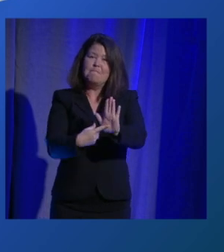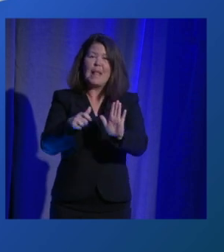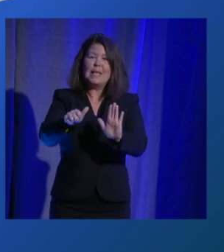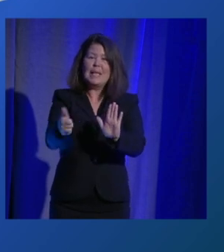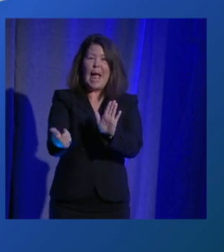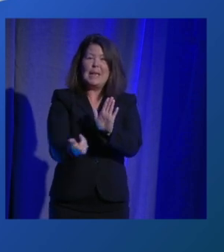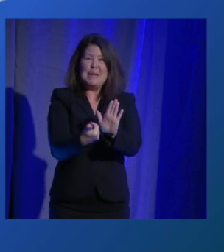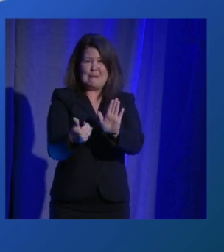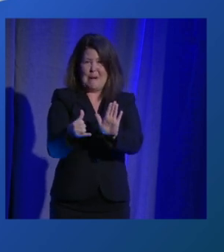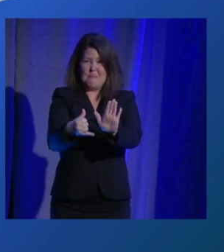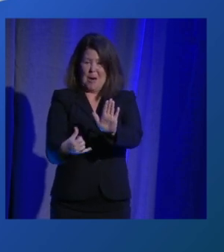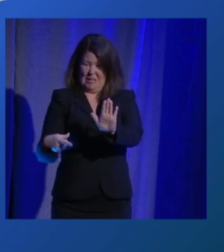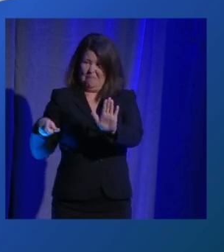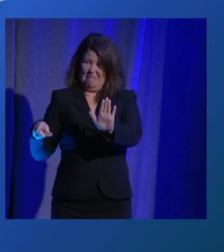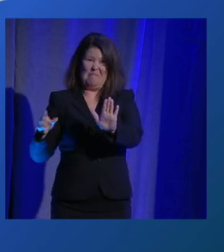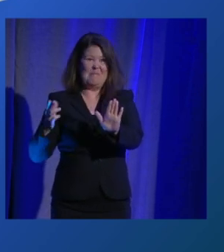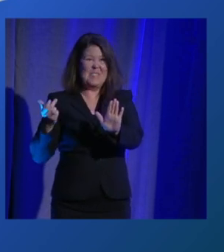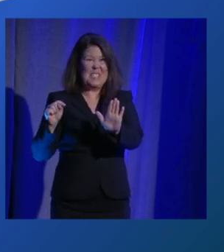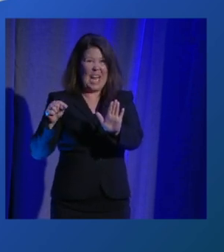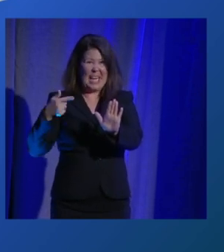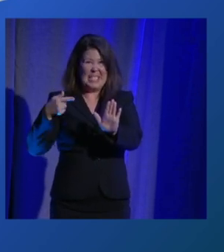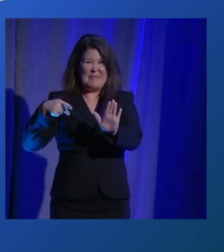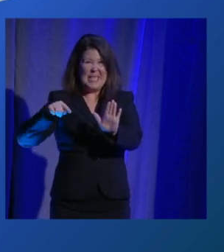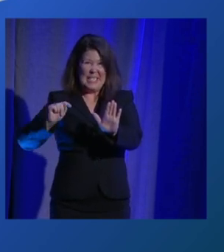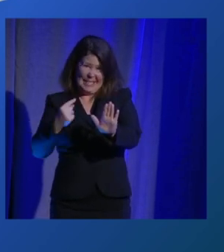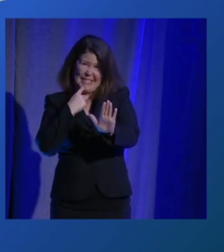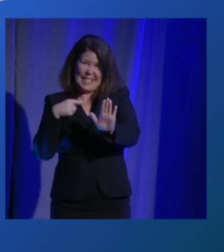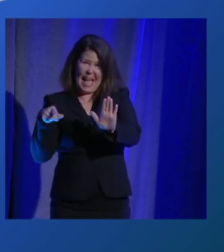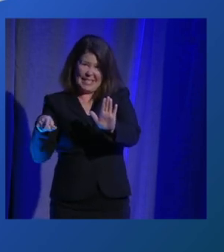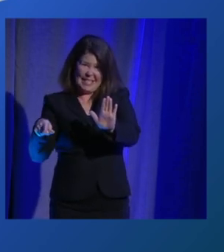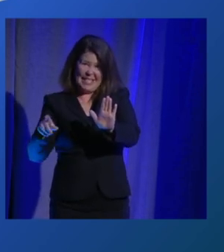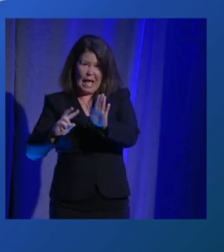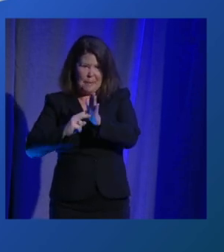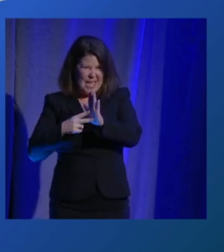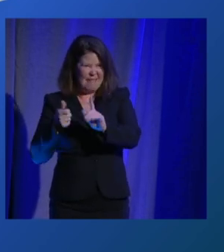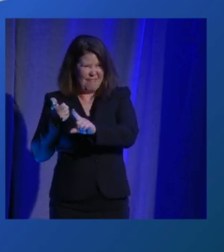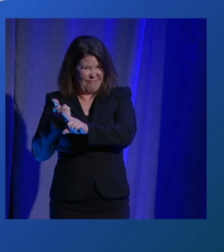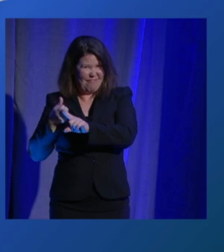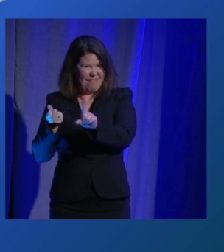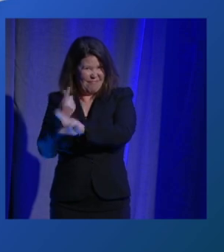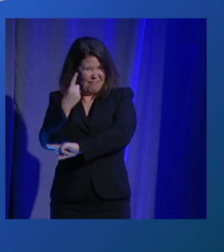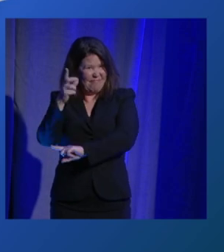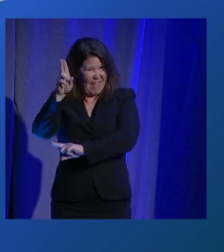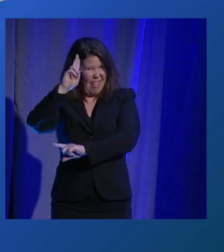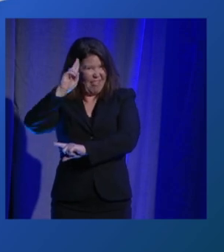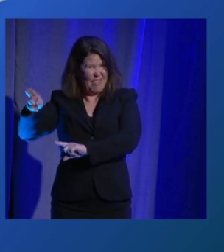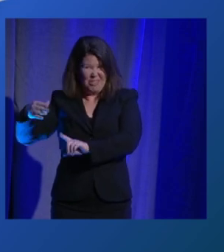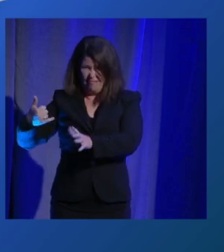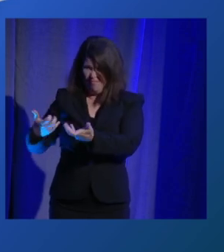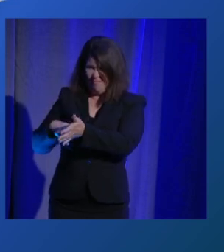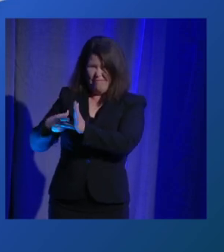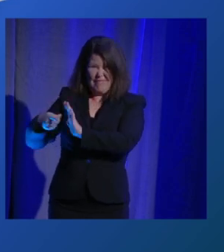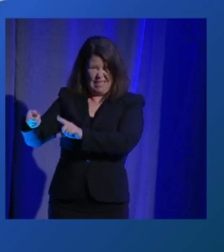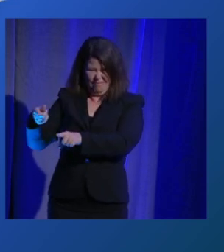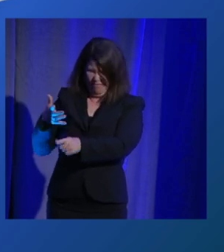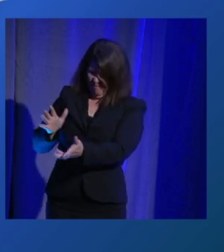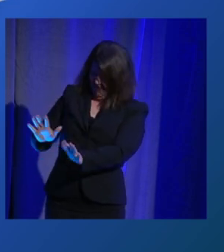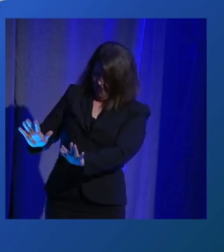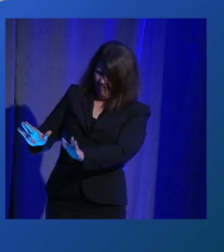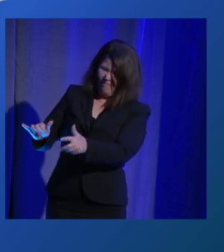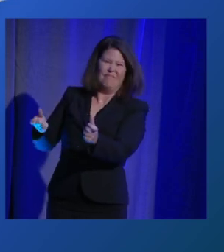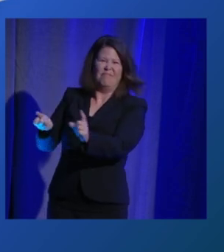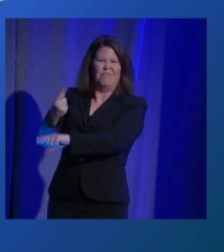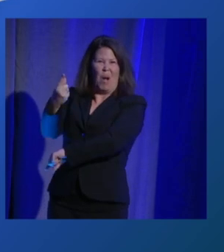Awards right because this is what chat GPT says that Hallucination is fundamentally the